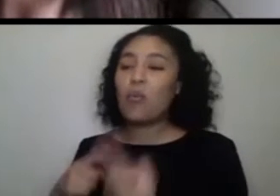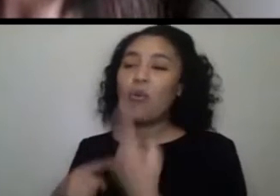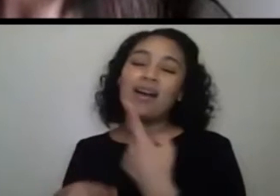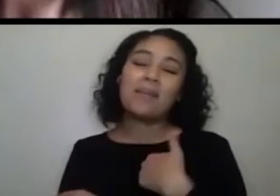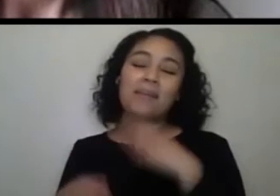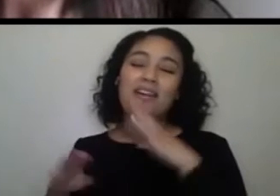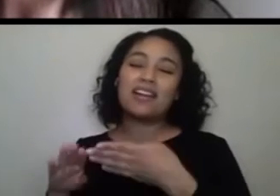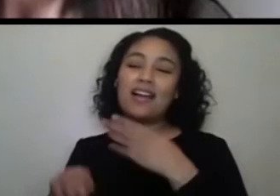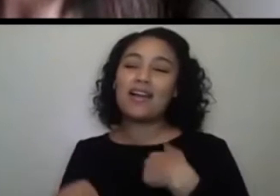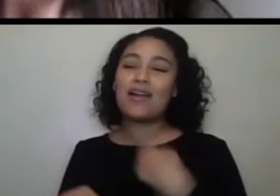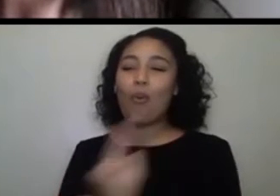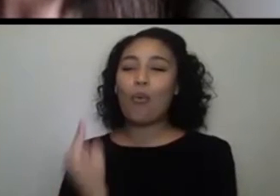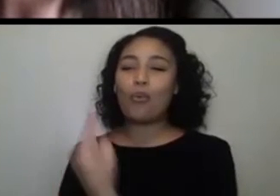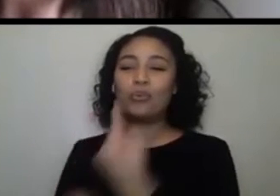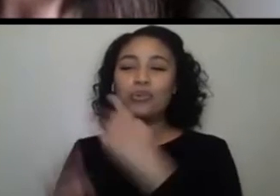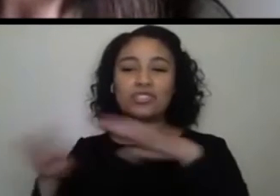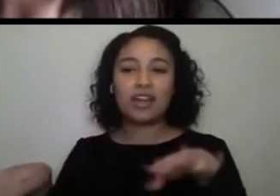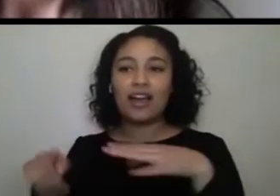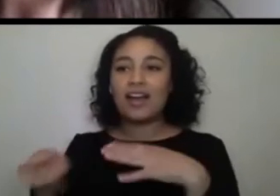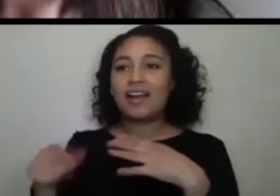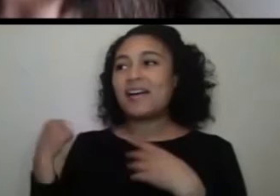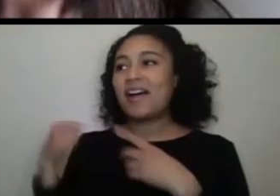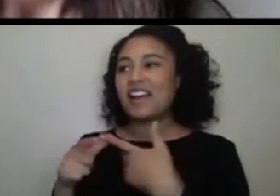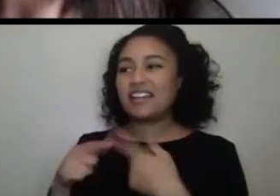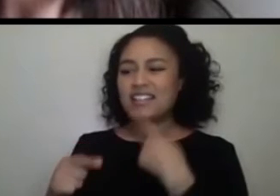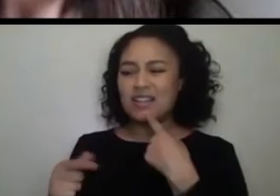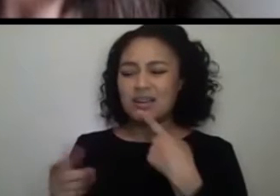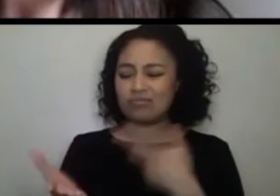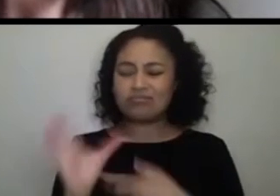gosh, it was so exciting. We went out in the patio and we lit it.